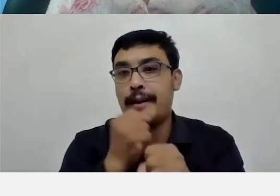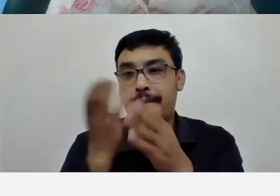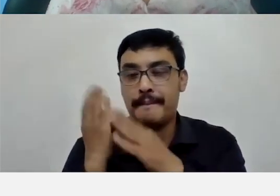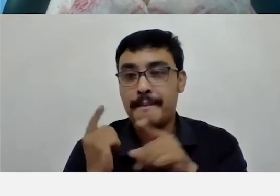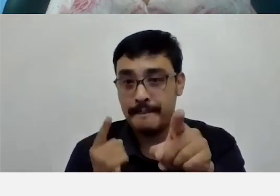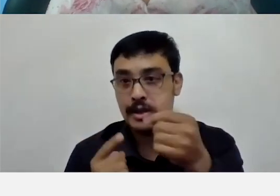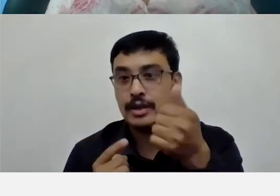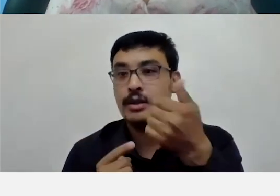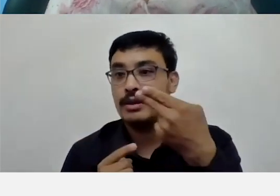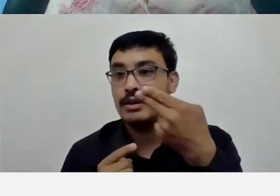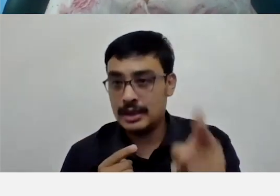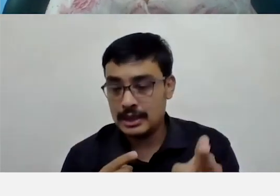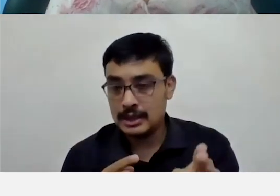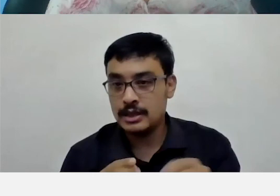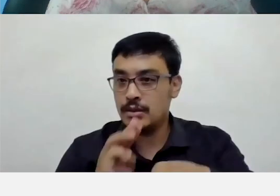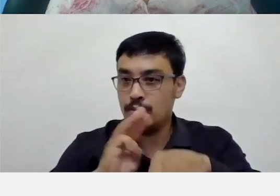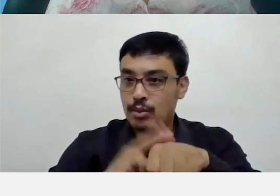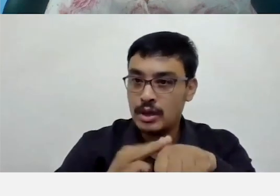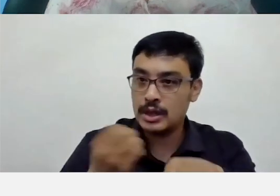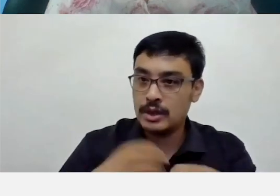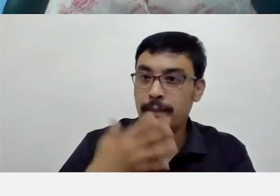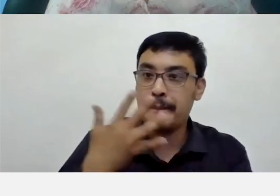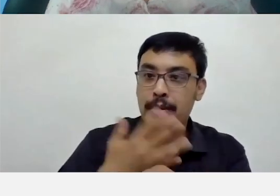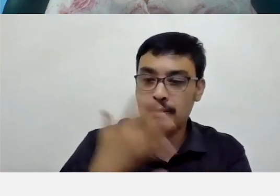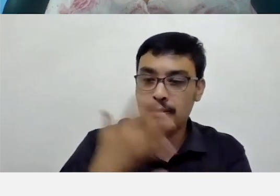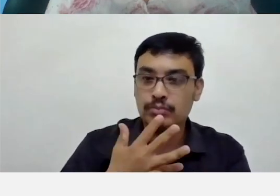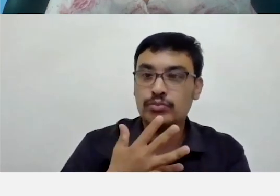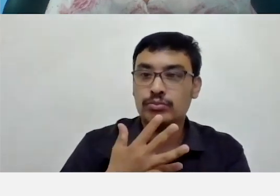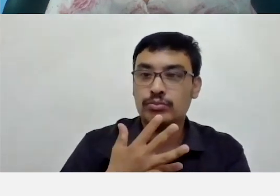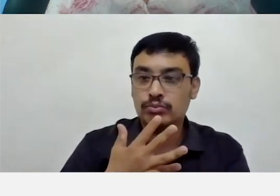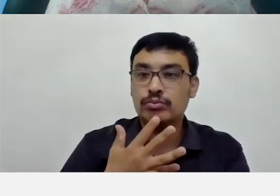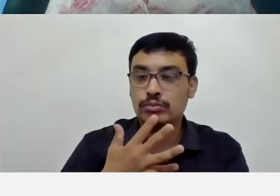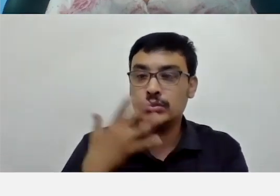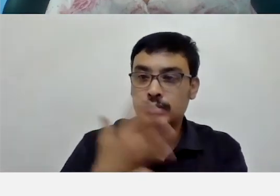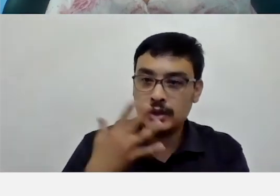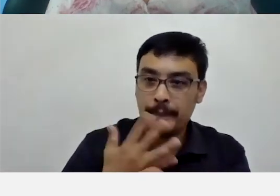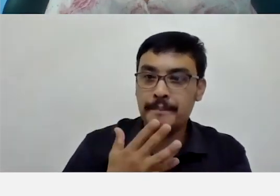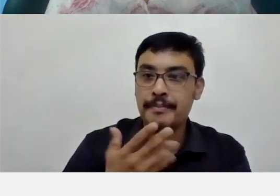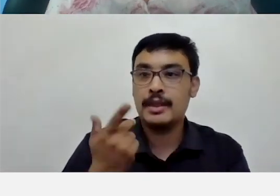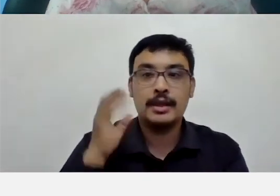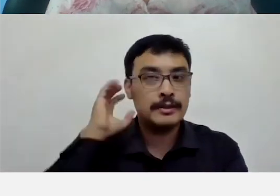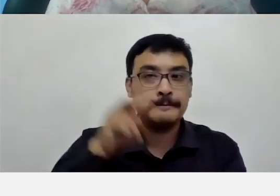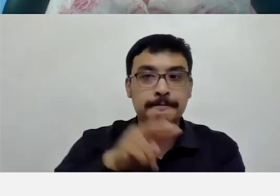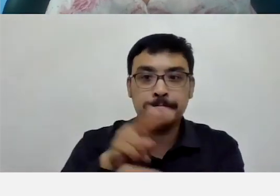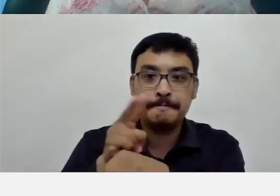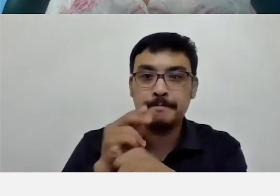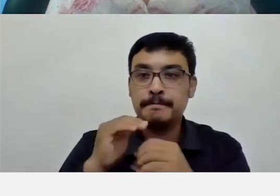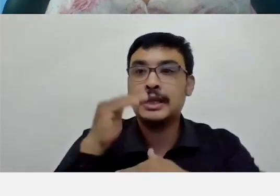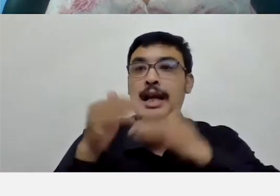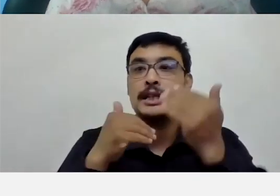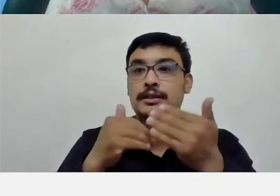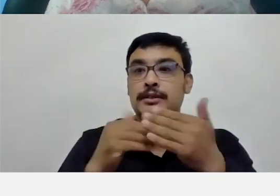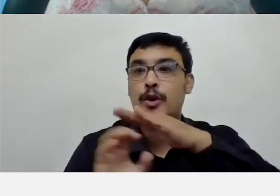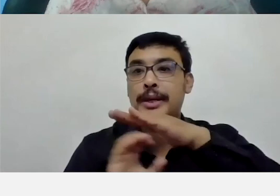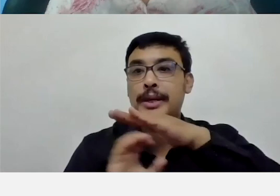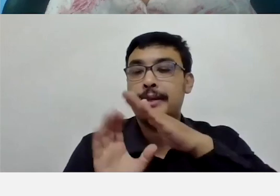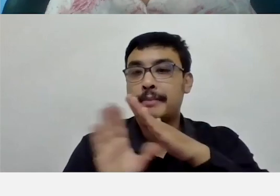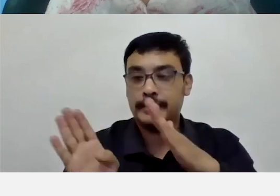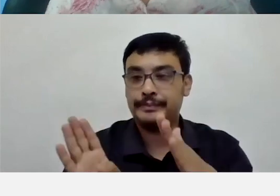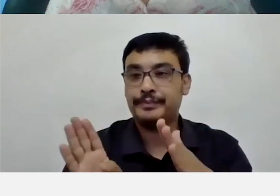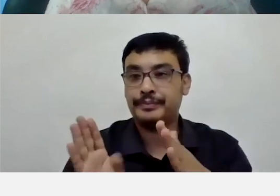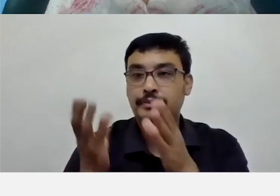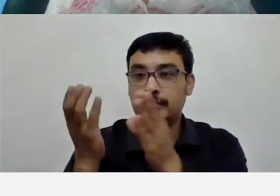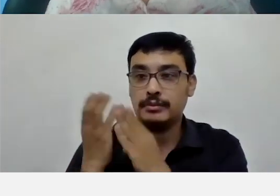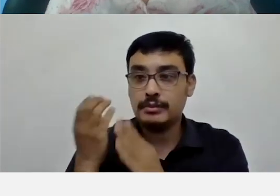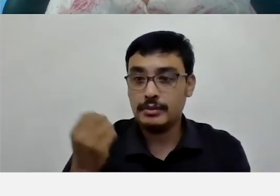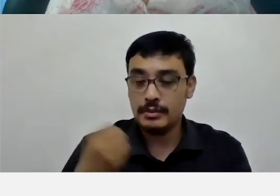is given by Bhaktapur, Bhaktapur Tourism Development Community. It has gave us the